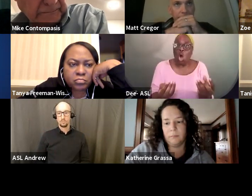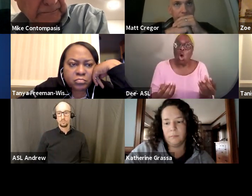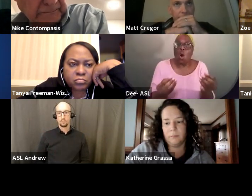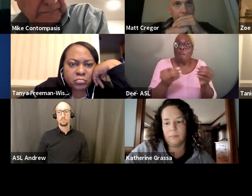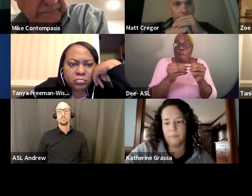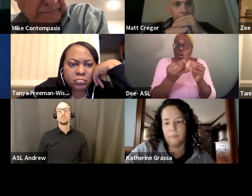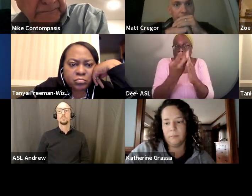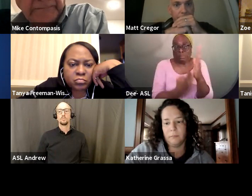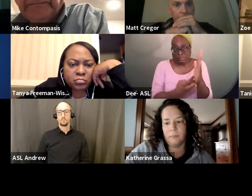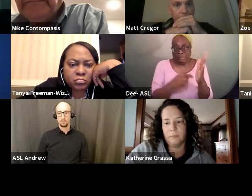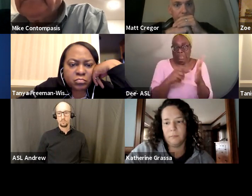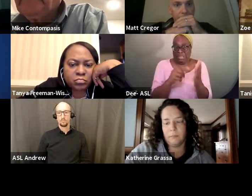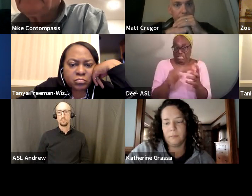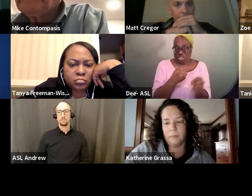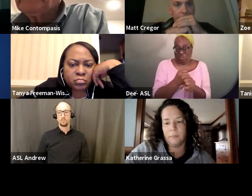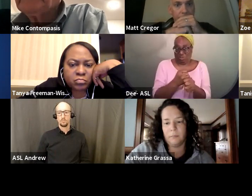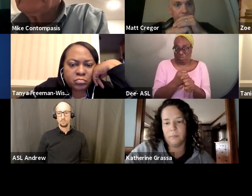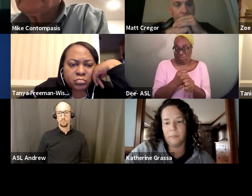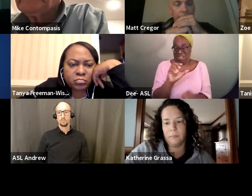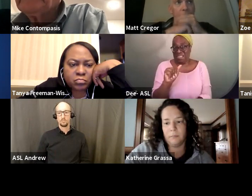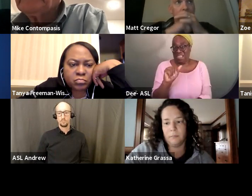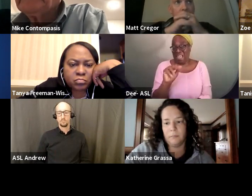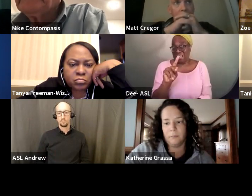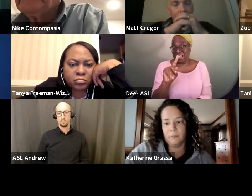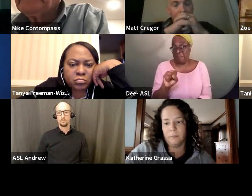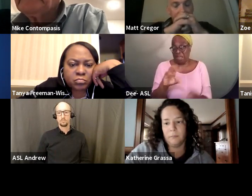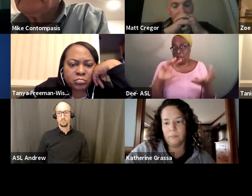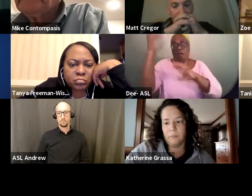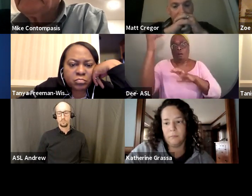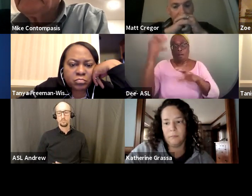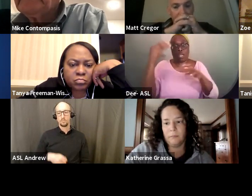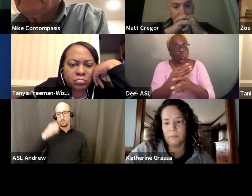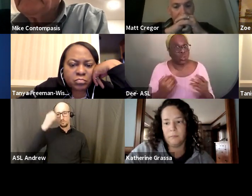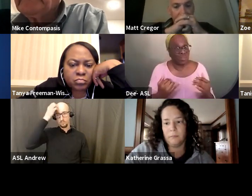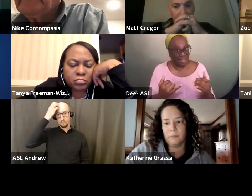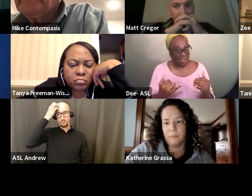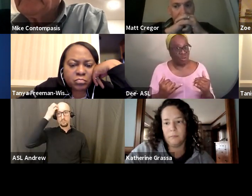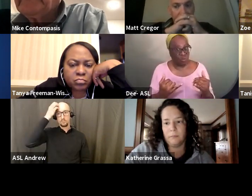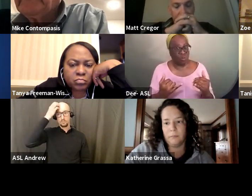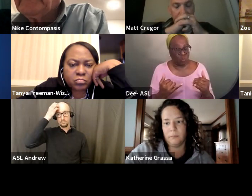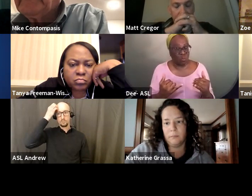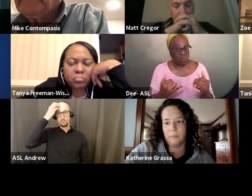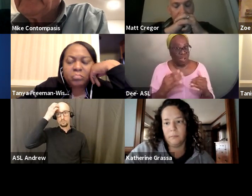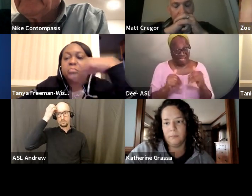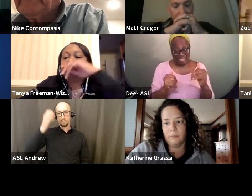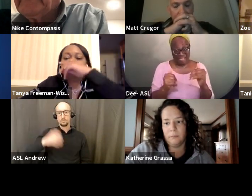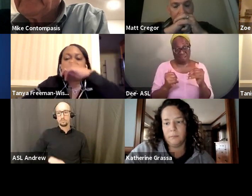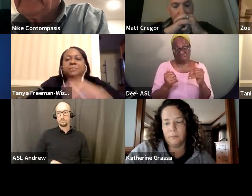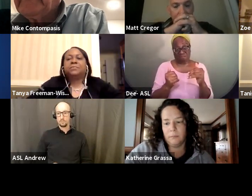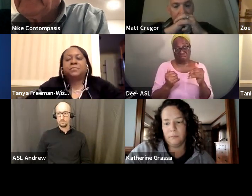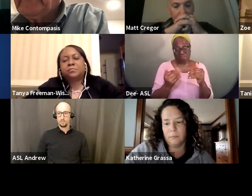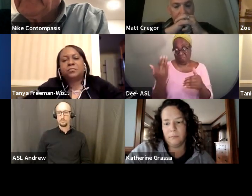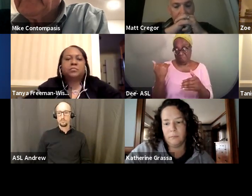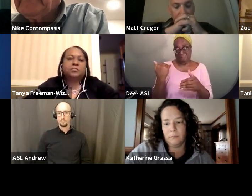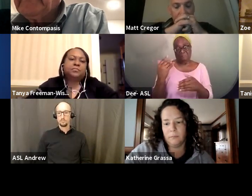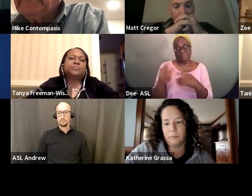it was last year. The academic upheaval is worse now than it was during our